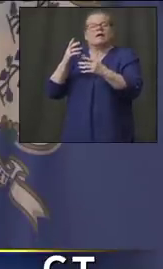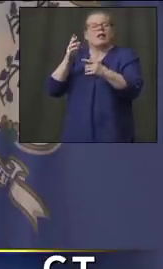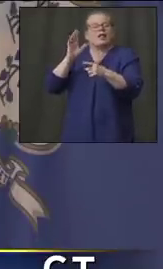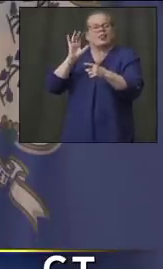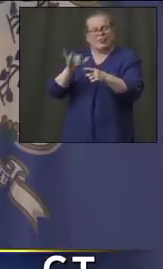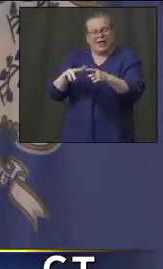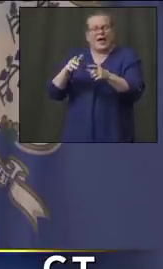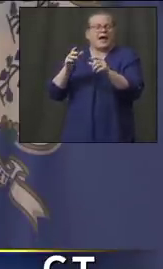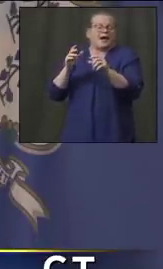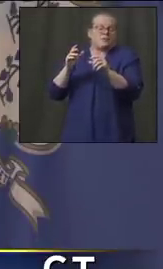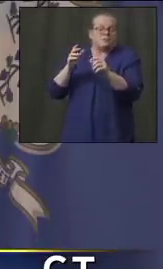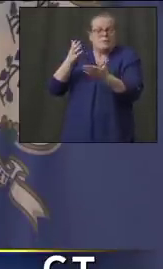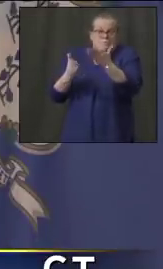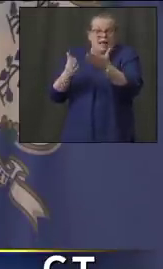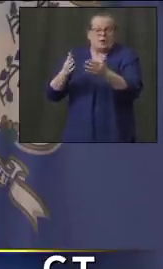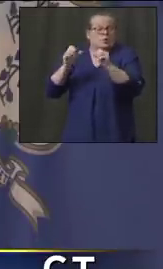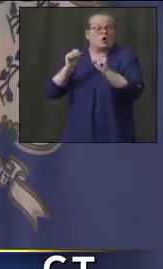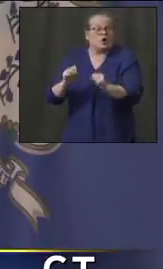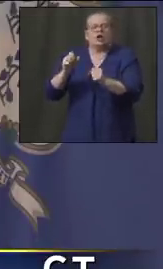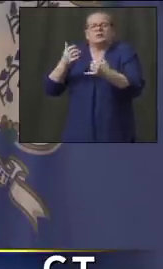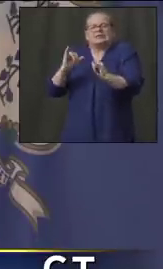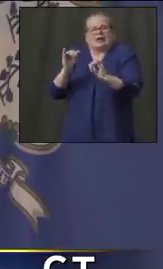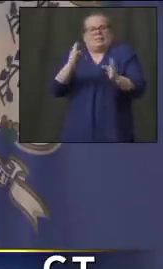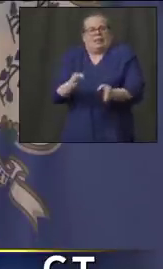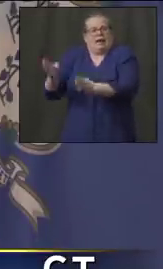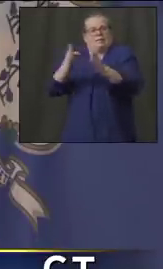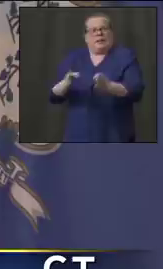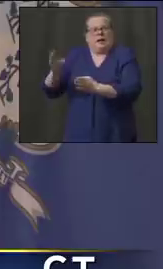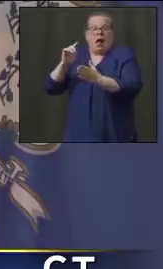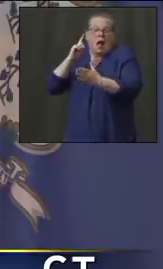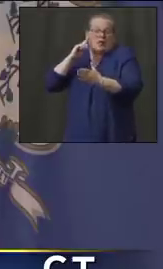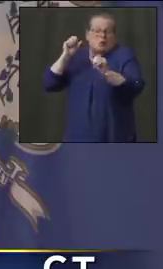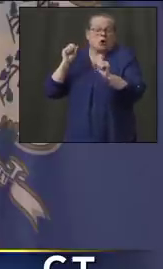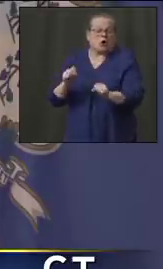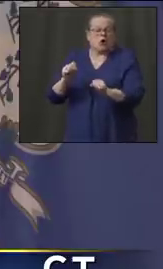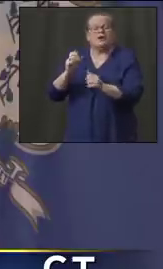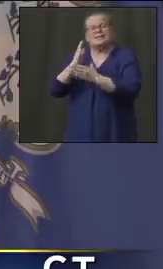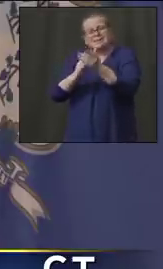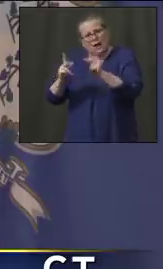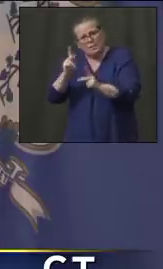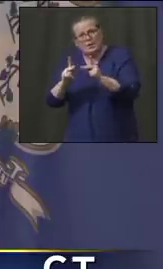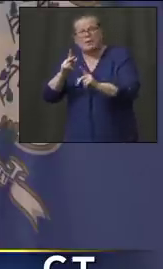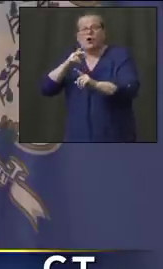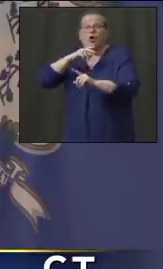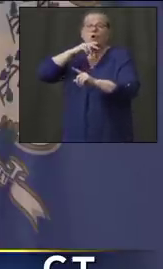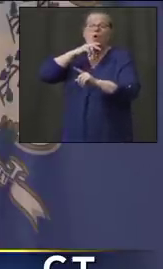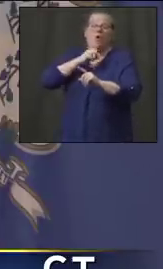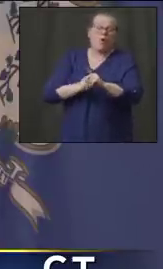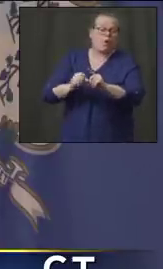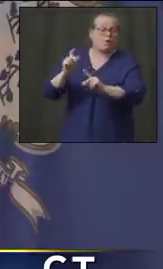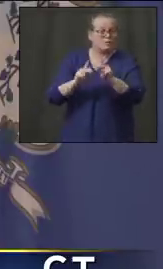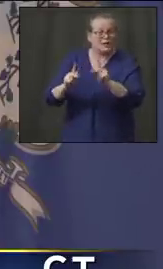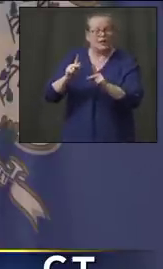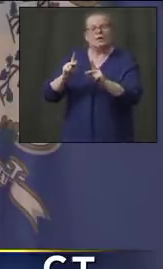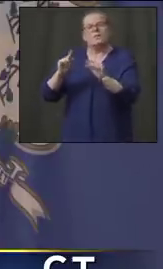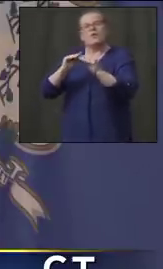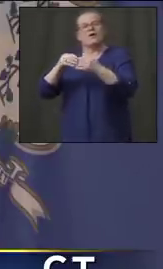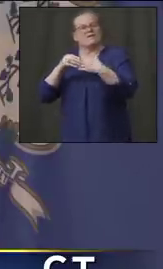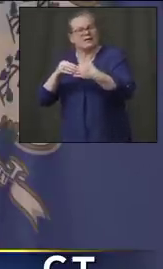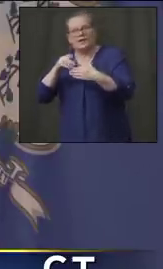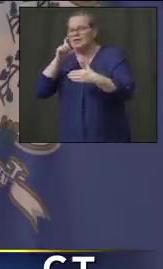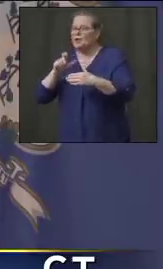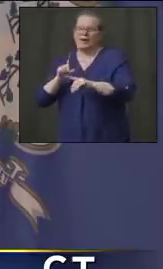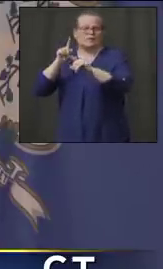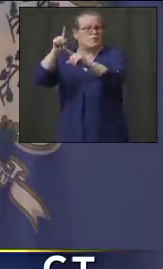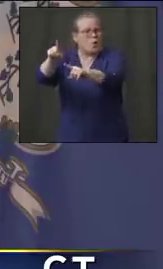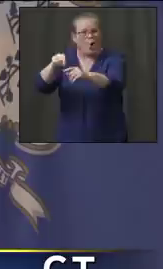August. But I really think it's important that we give some folks, especially those that are older, the flexibility that they don't have to go out to a voting place, that